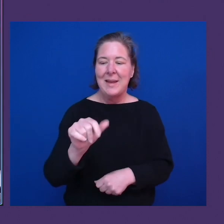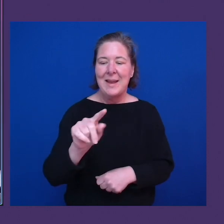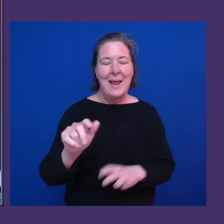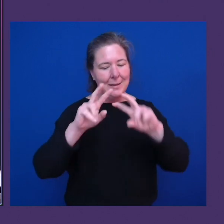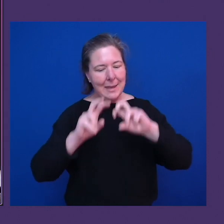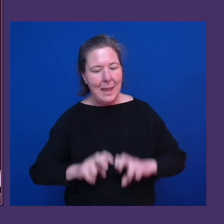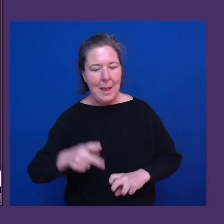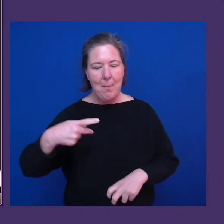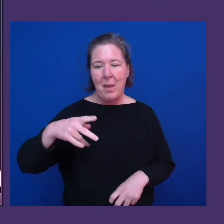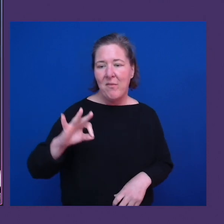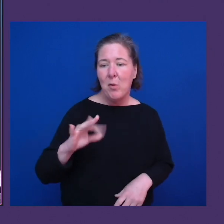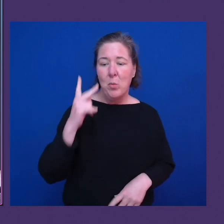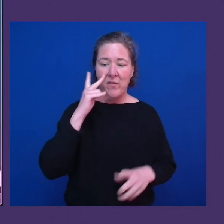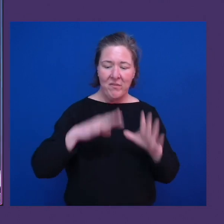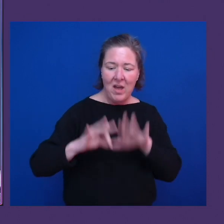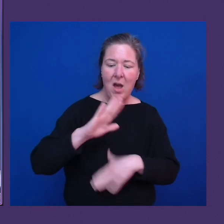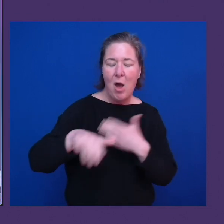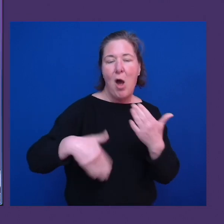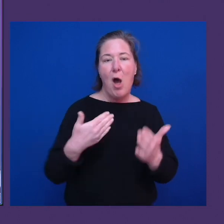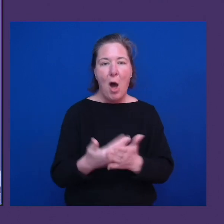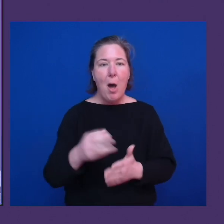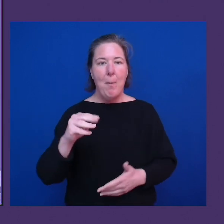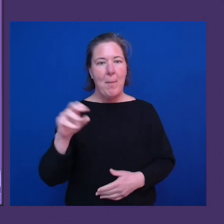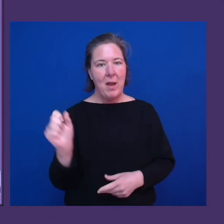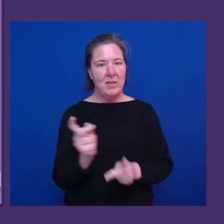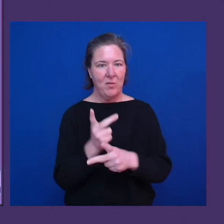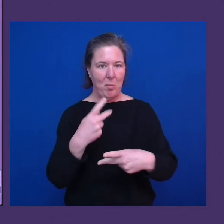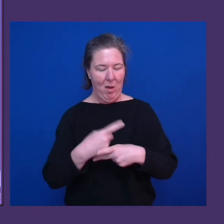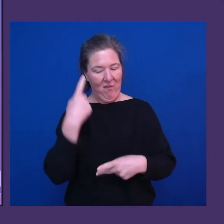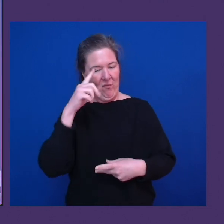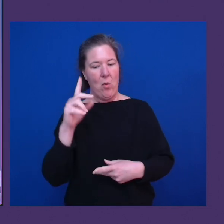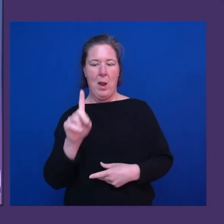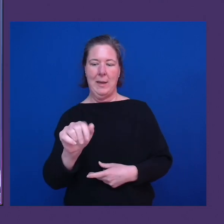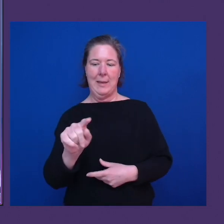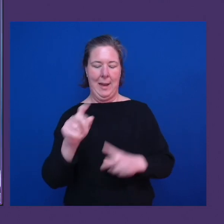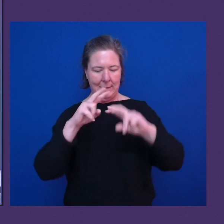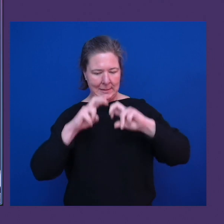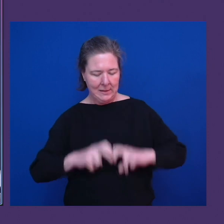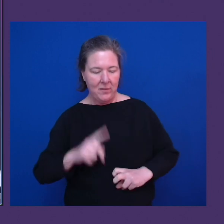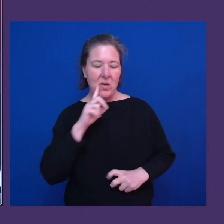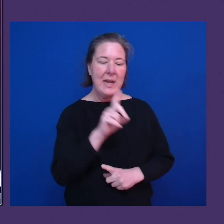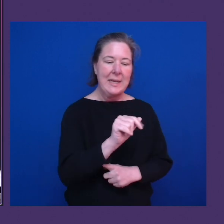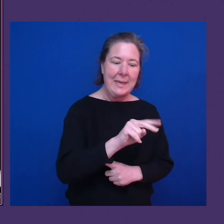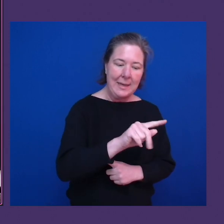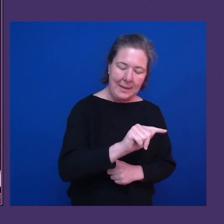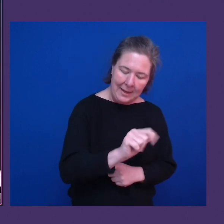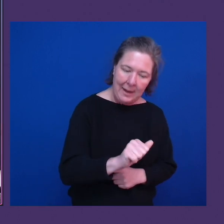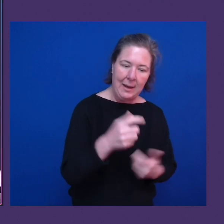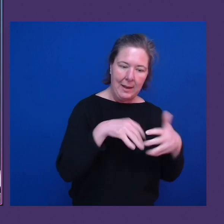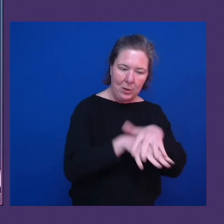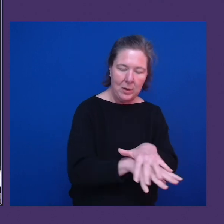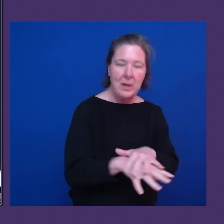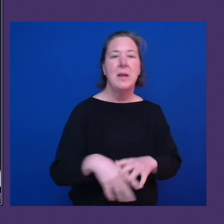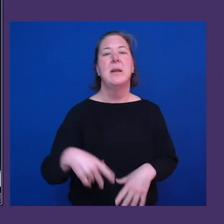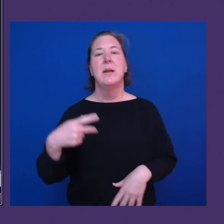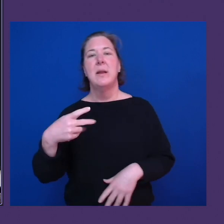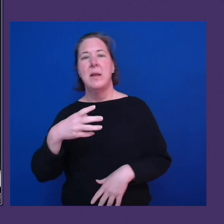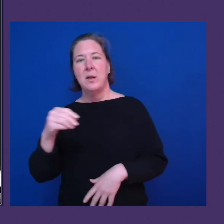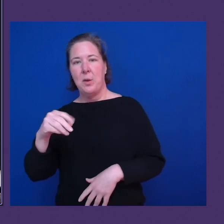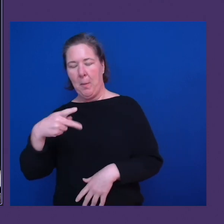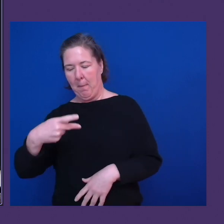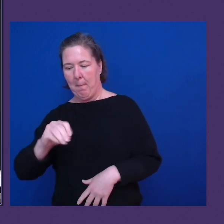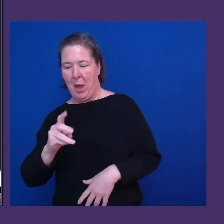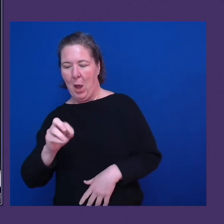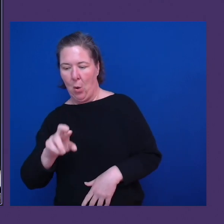all Microsoft products for data analysis, starting from data integration to Power BI. Additionally,